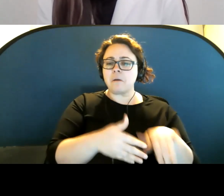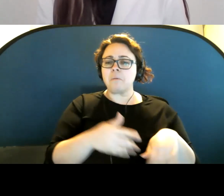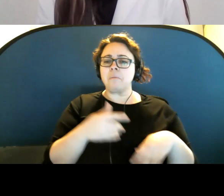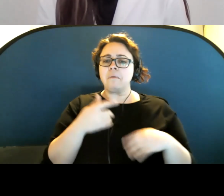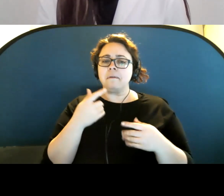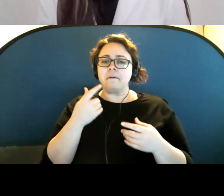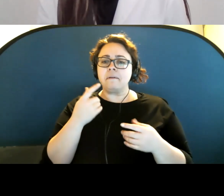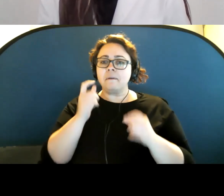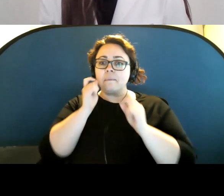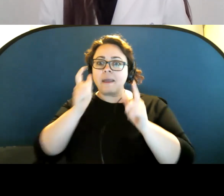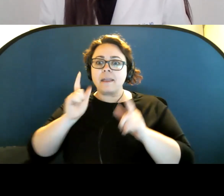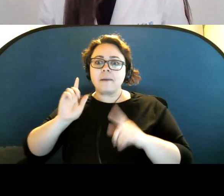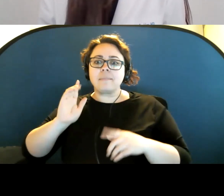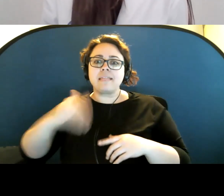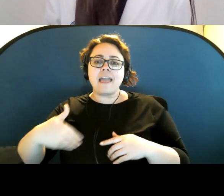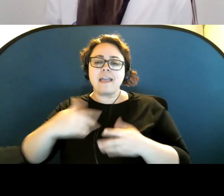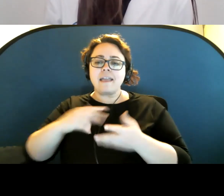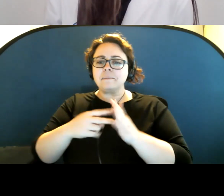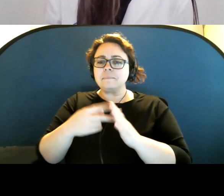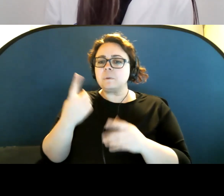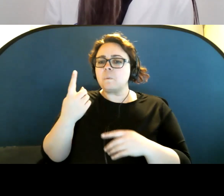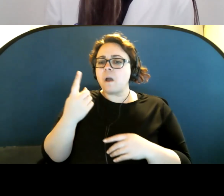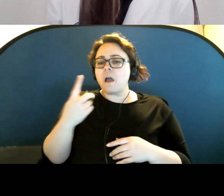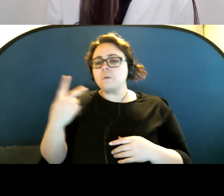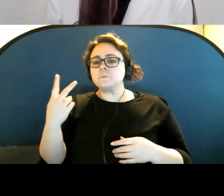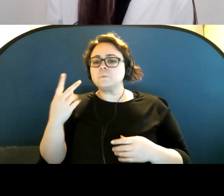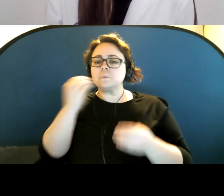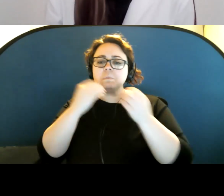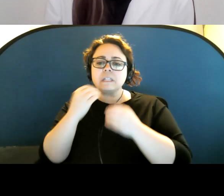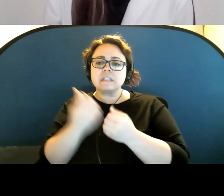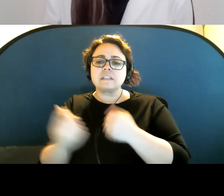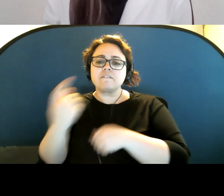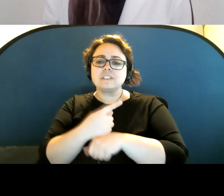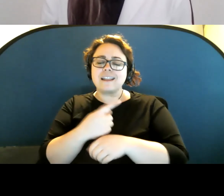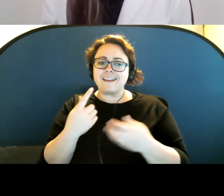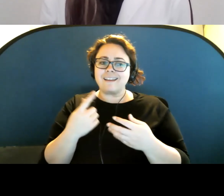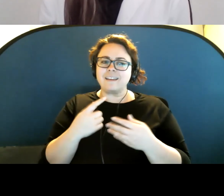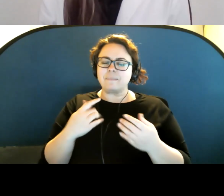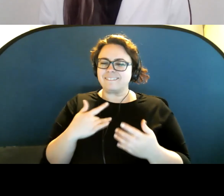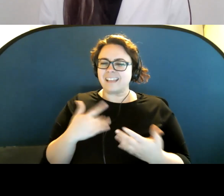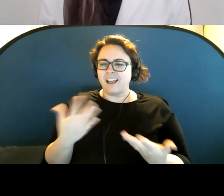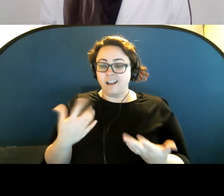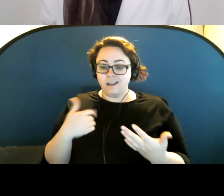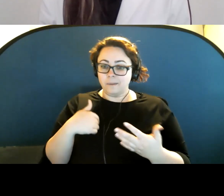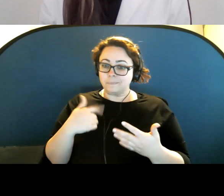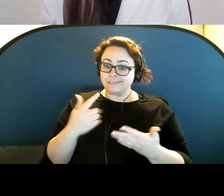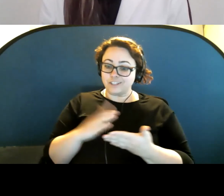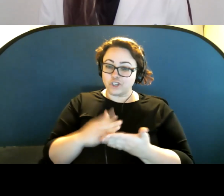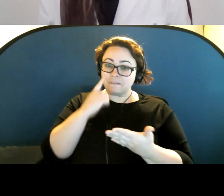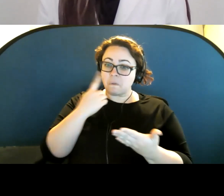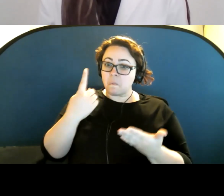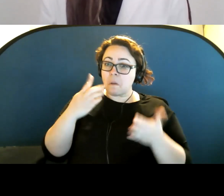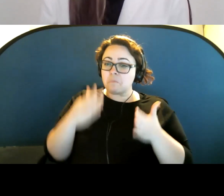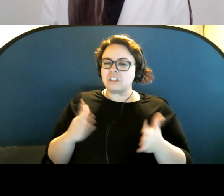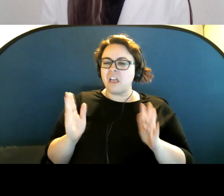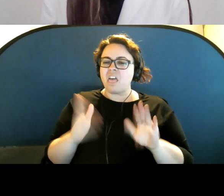day? Is it just too much of a bother to fix food, for one person? See if you can